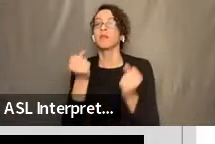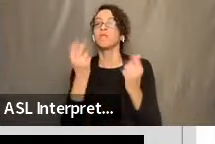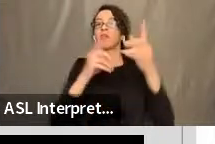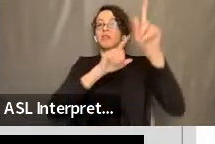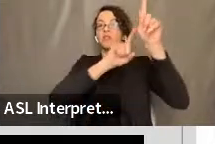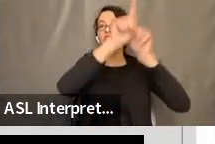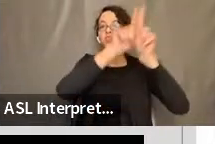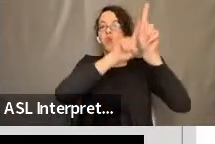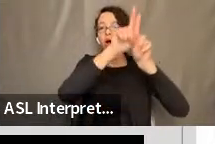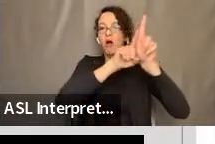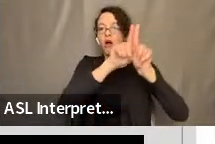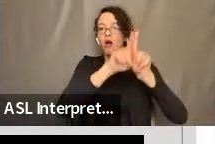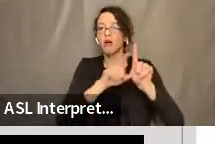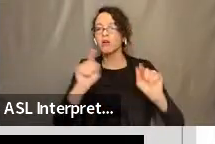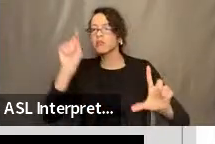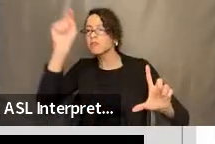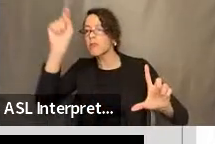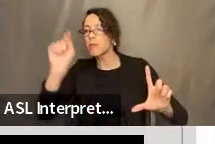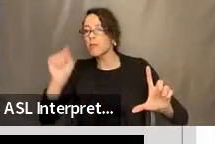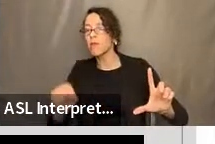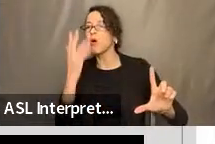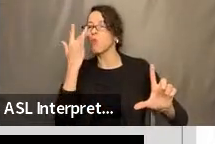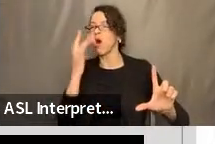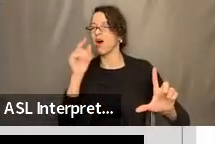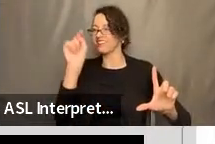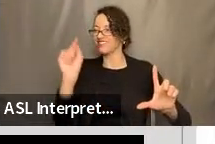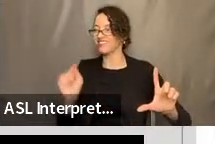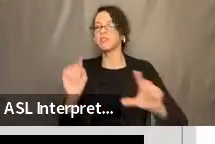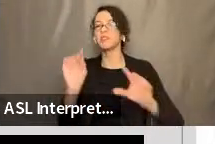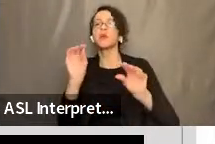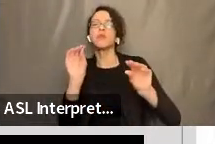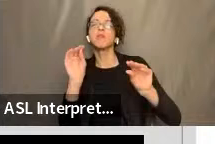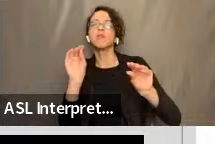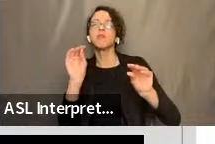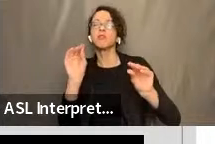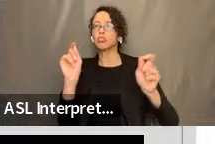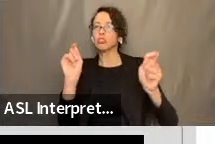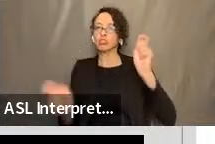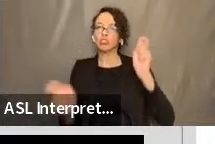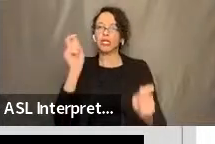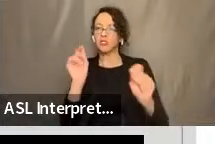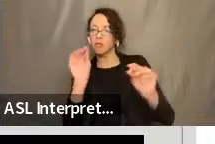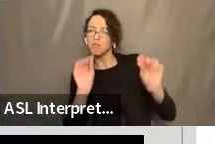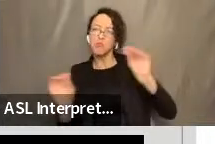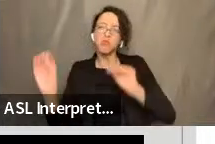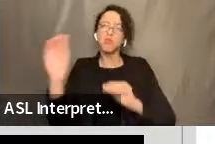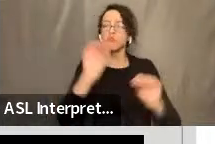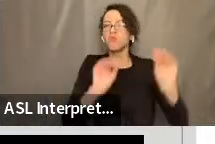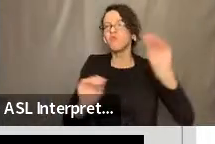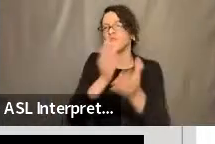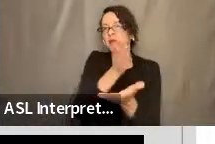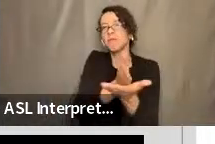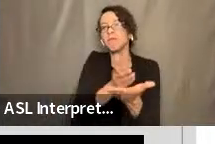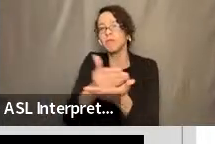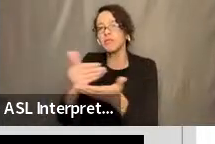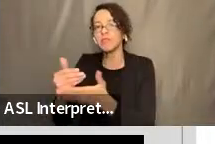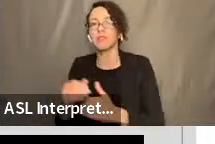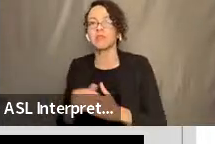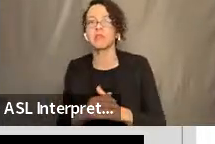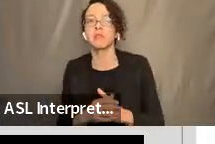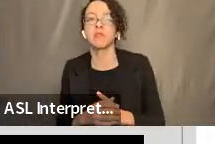lot of moving pieces. We're continuing our community engagement and education, actually probably